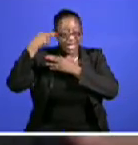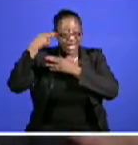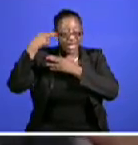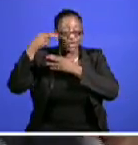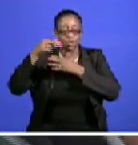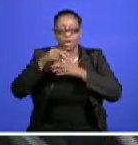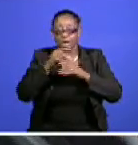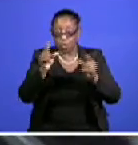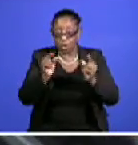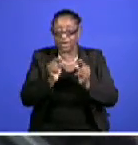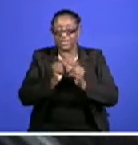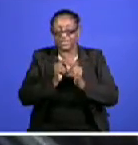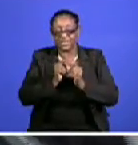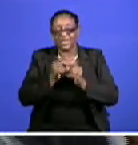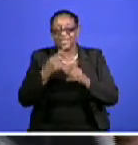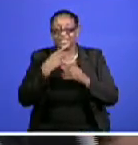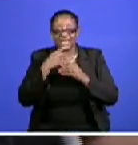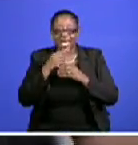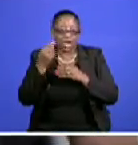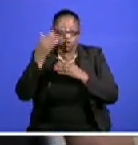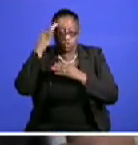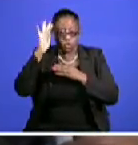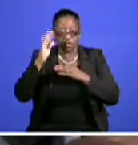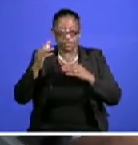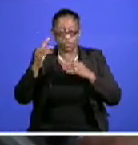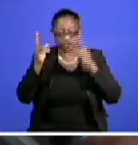opportunity to visit.